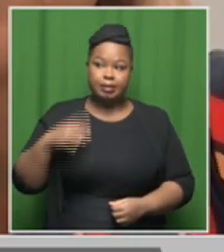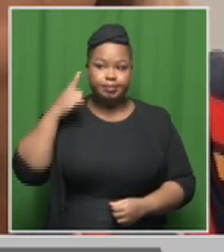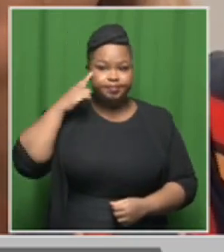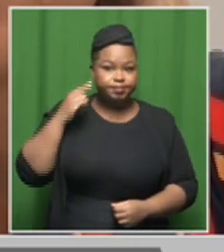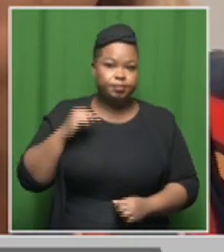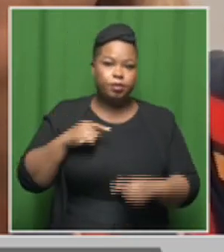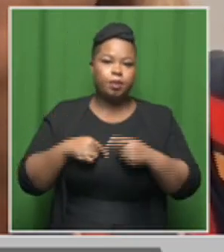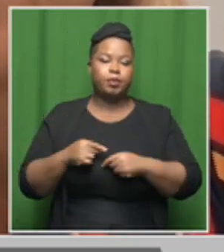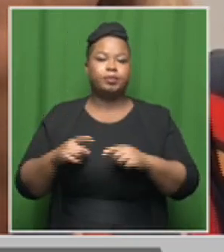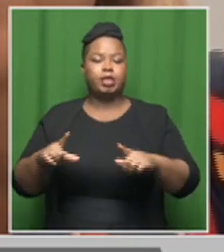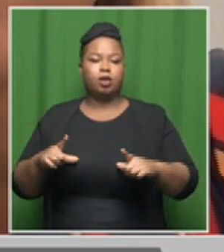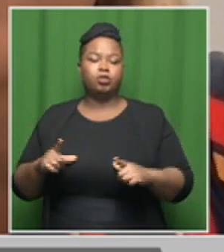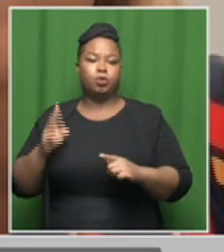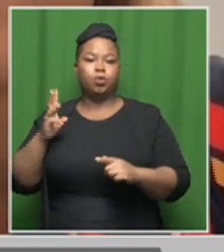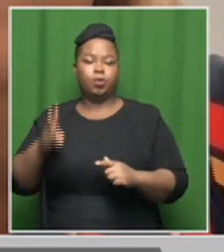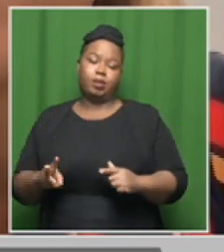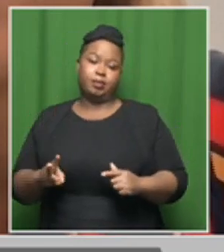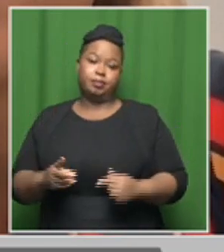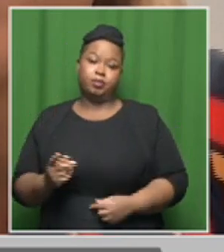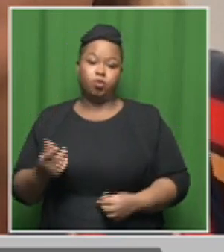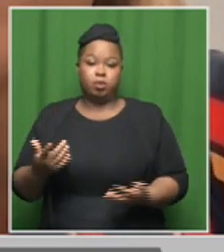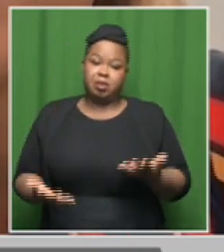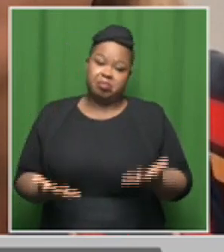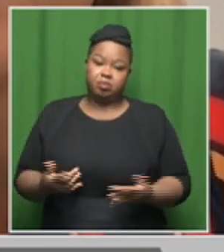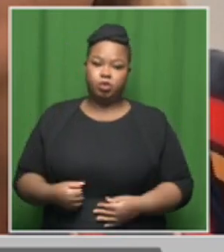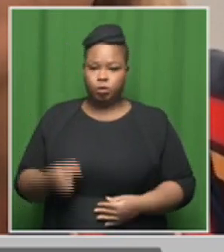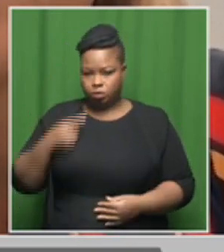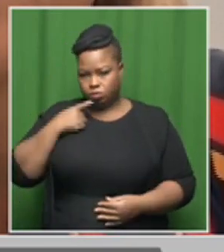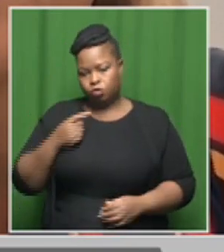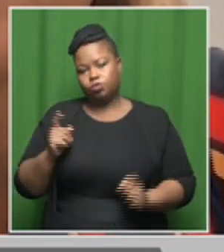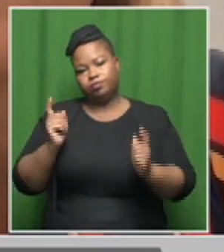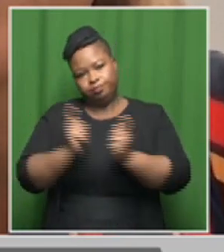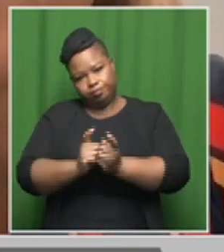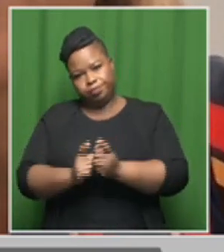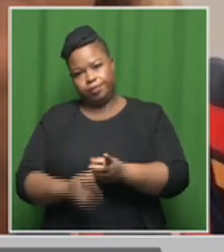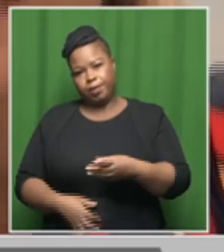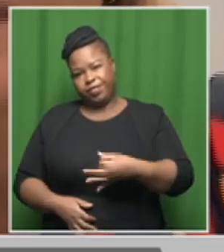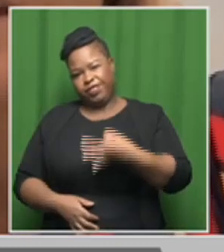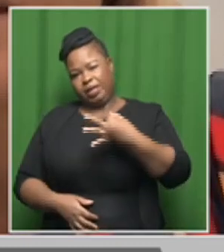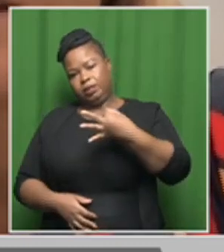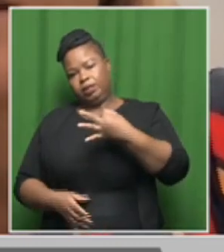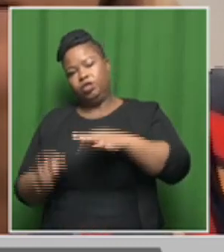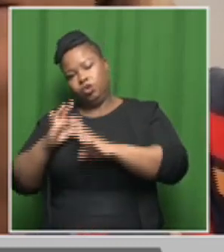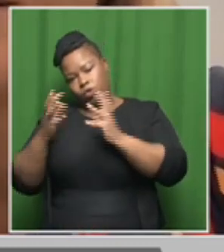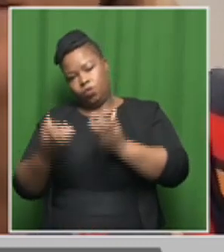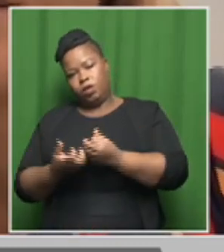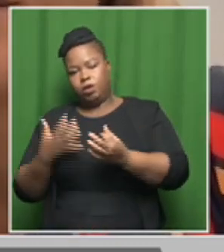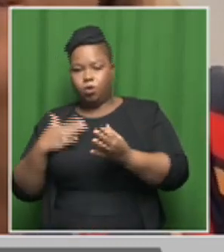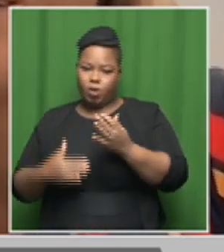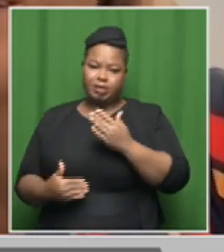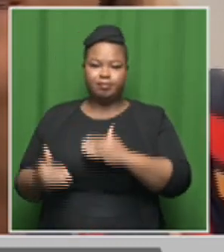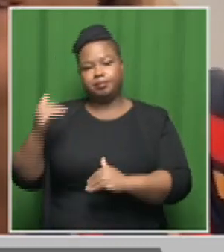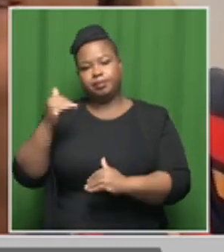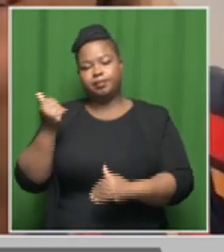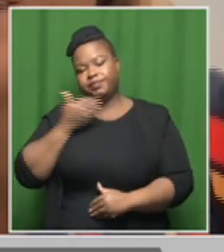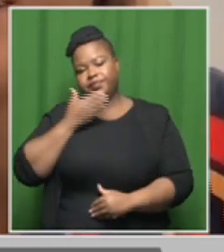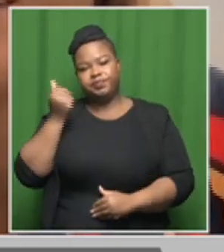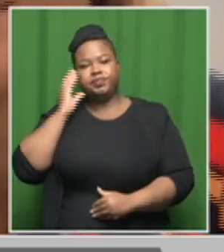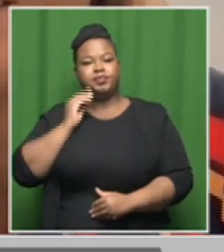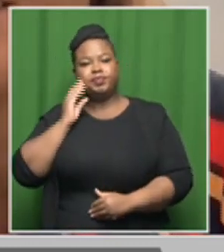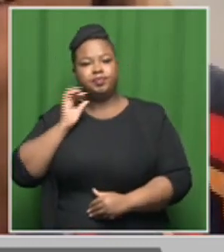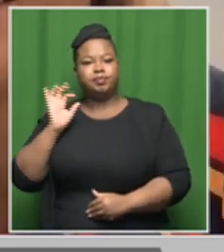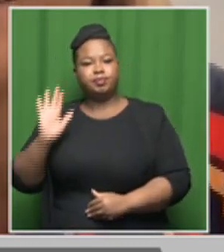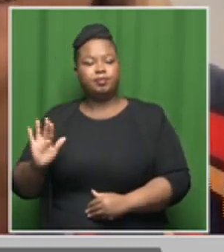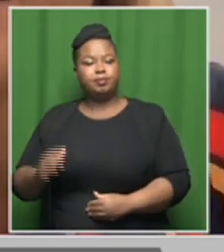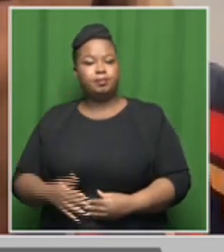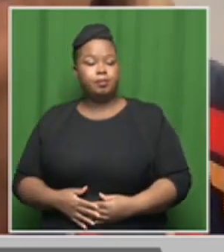the Sunshine Girls this time around? Or is it just saying we're playing against number 3 in the world and we want to get the best experience we can